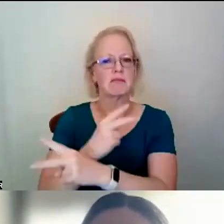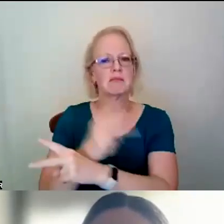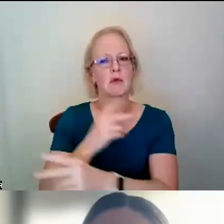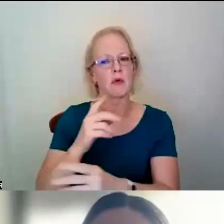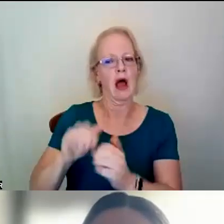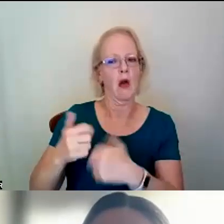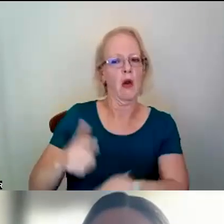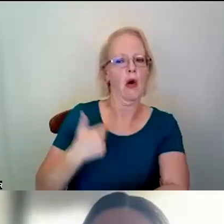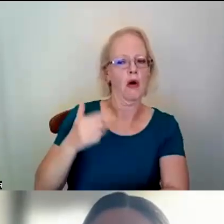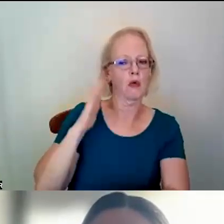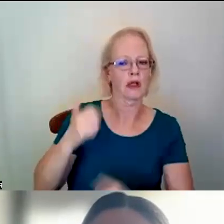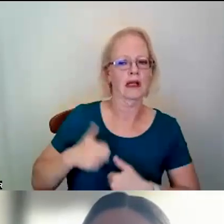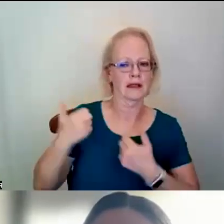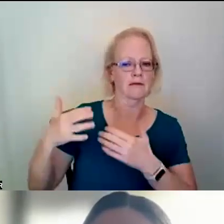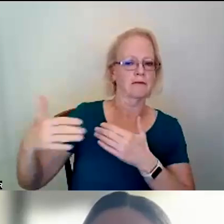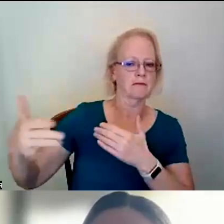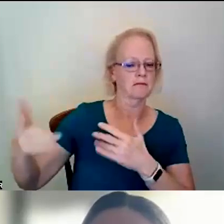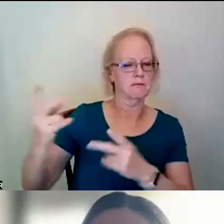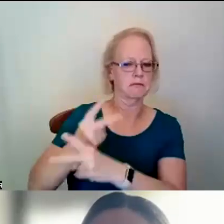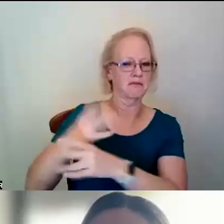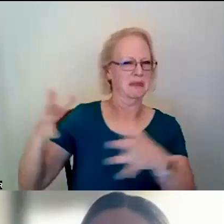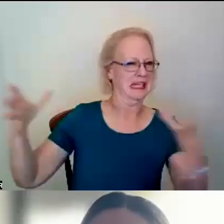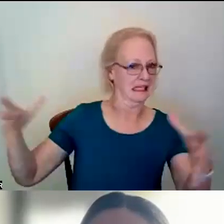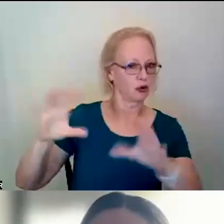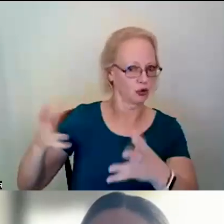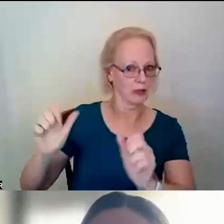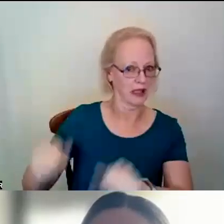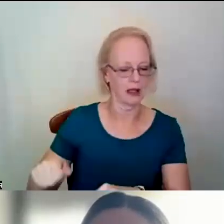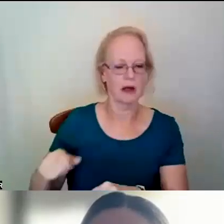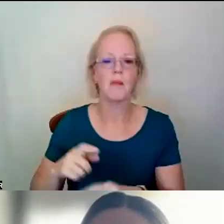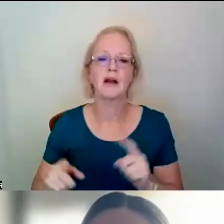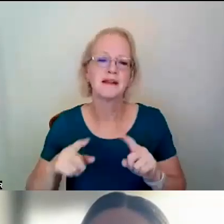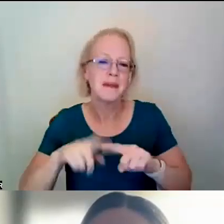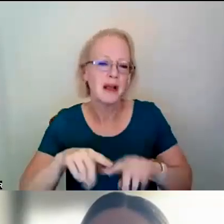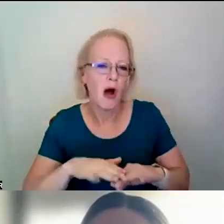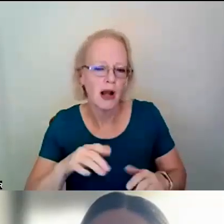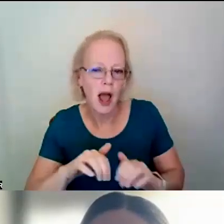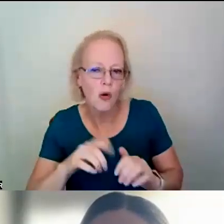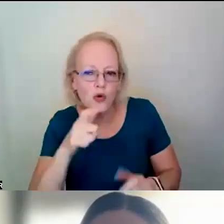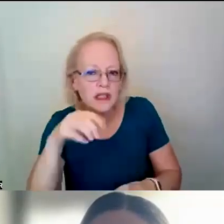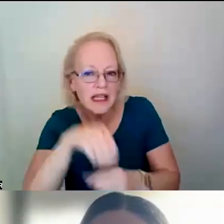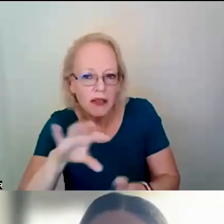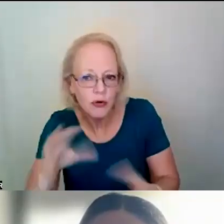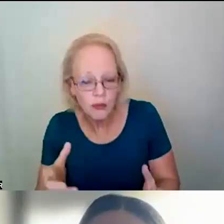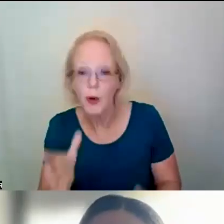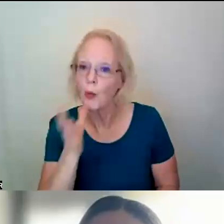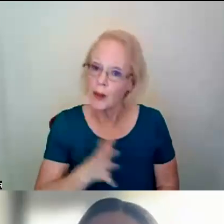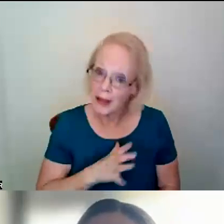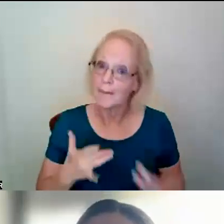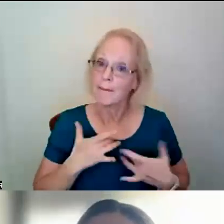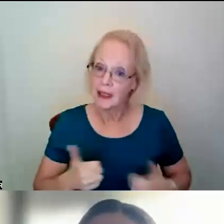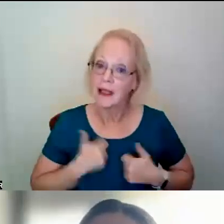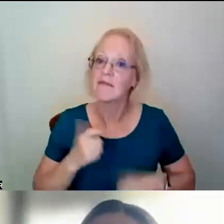is, depending on the composition of your population, women in general live longer than men do.